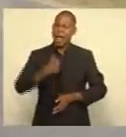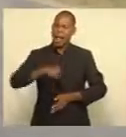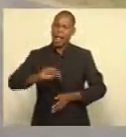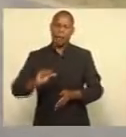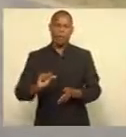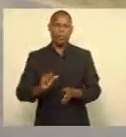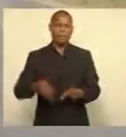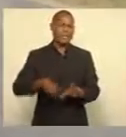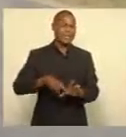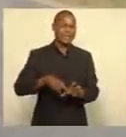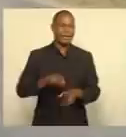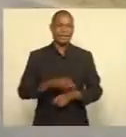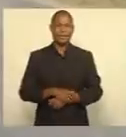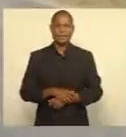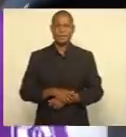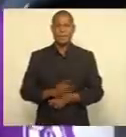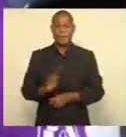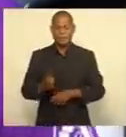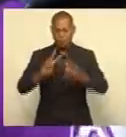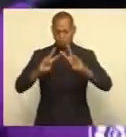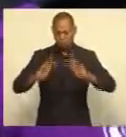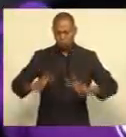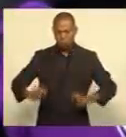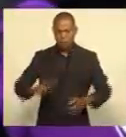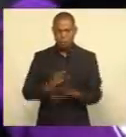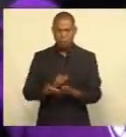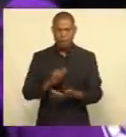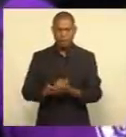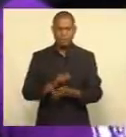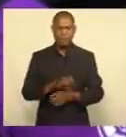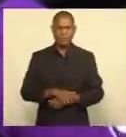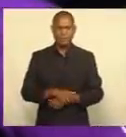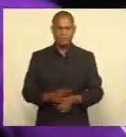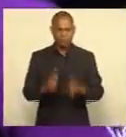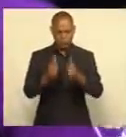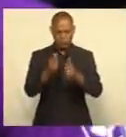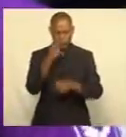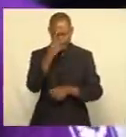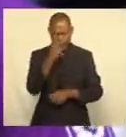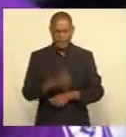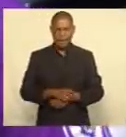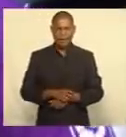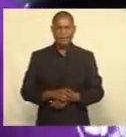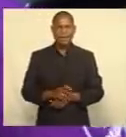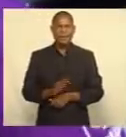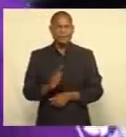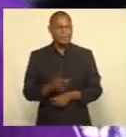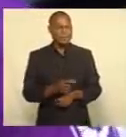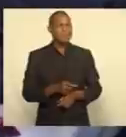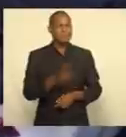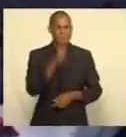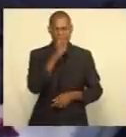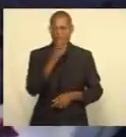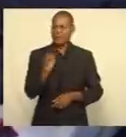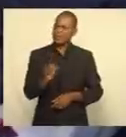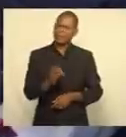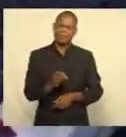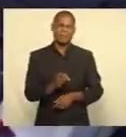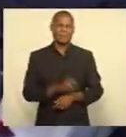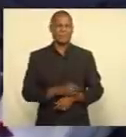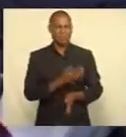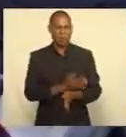thorough fumigation process. A good idea, but at least the people can have their jobs too, because employment. At least